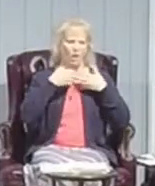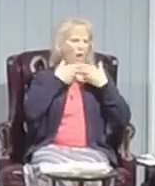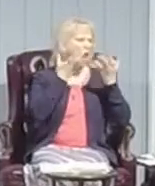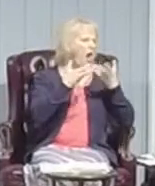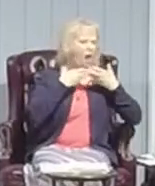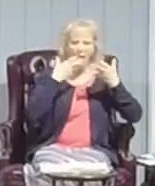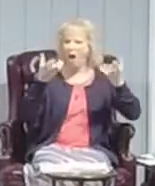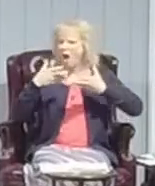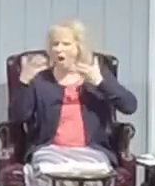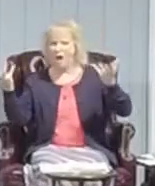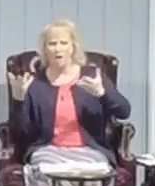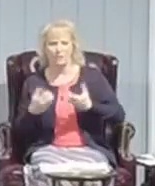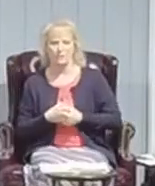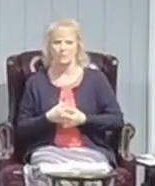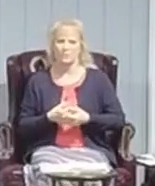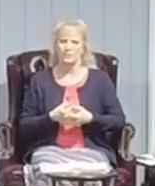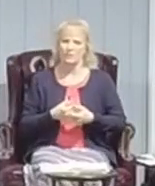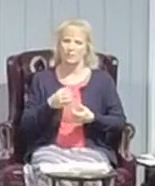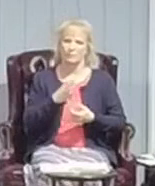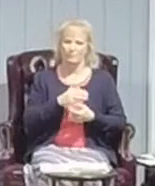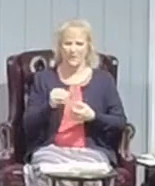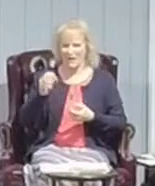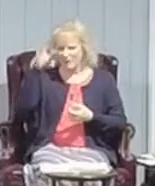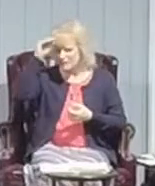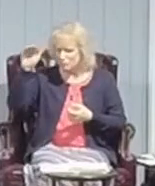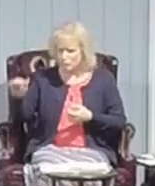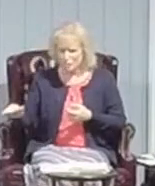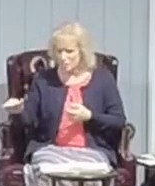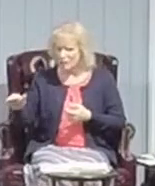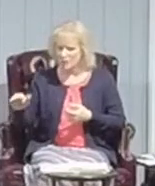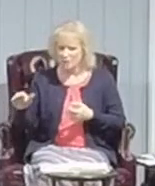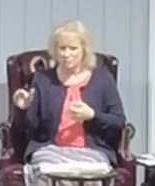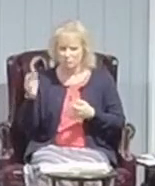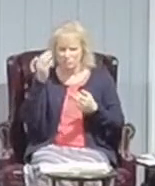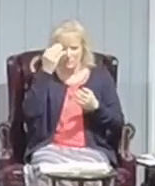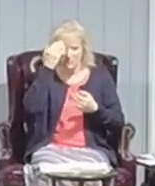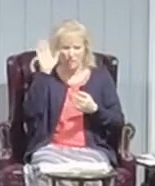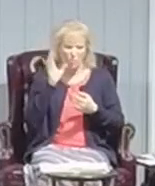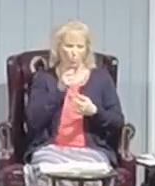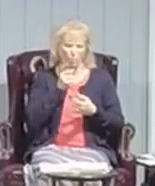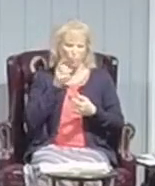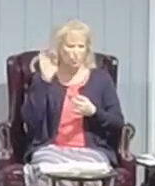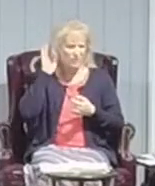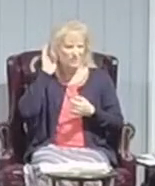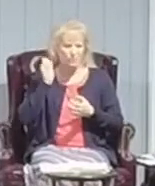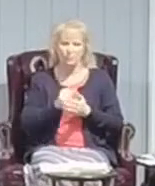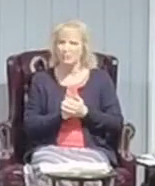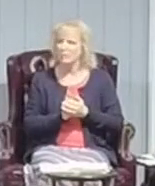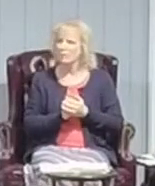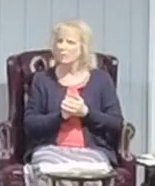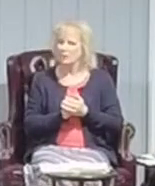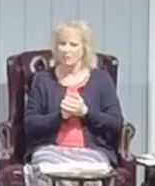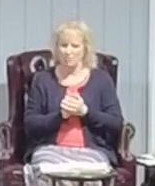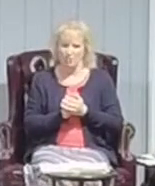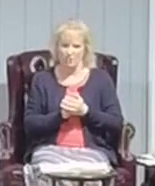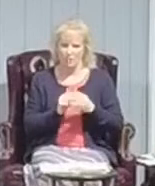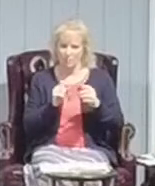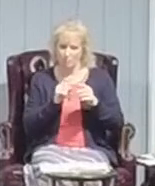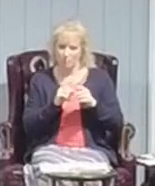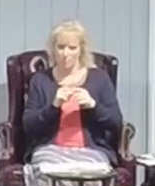And he's hearing all these voices and he's just a little kid. He doesn't really know who to listen to other than somebody said, you're supposed to listen to the